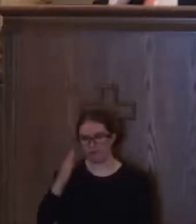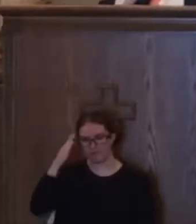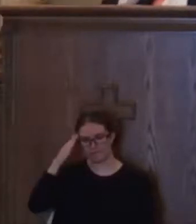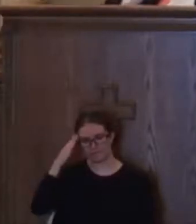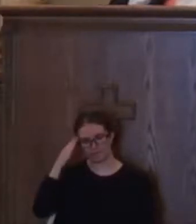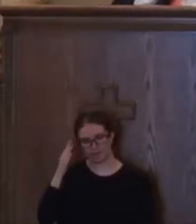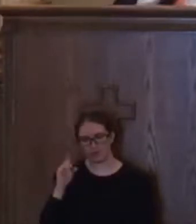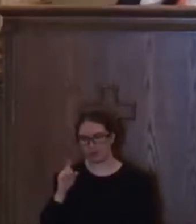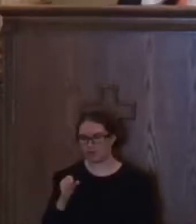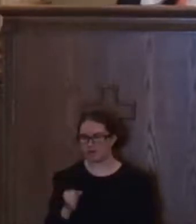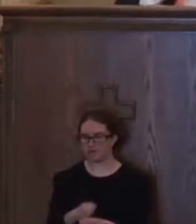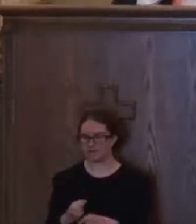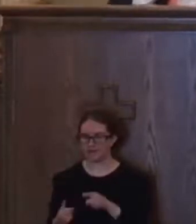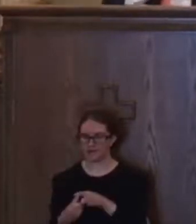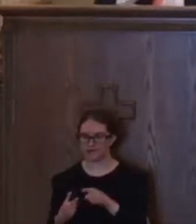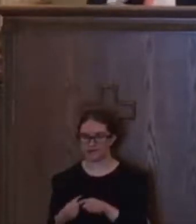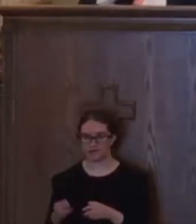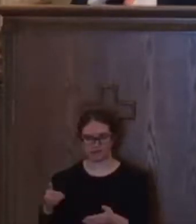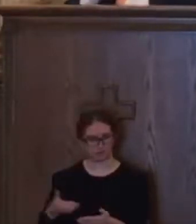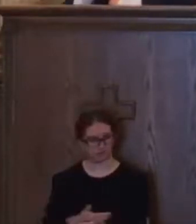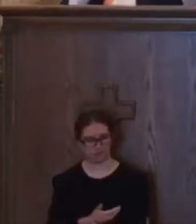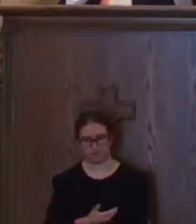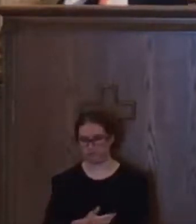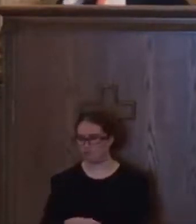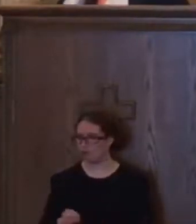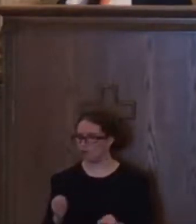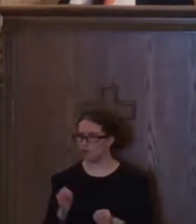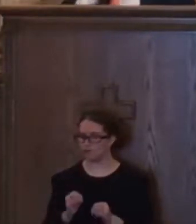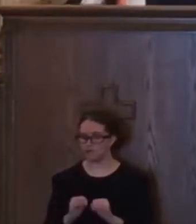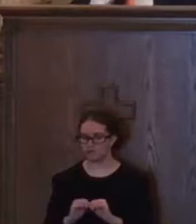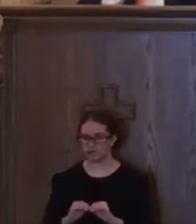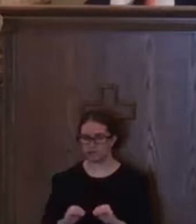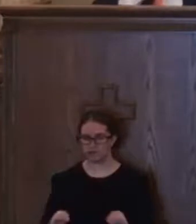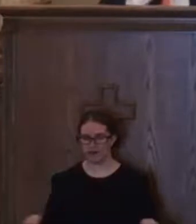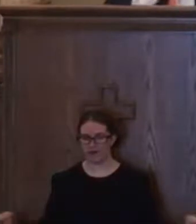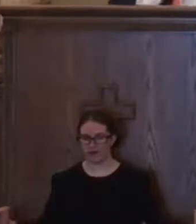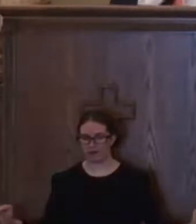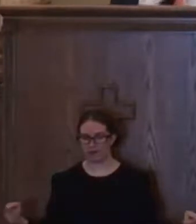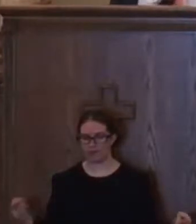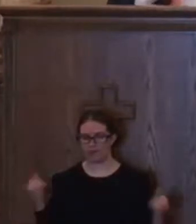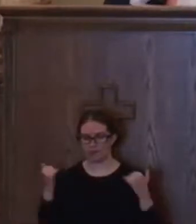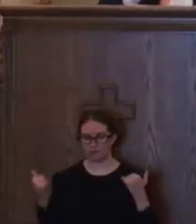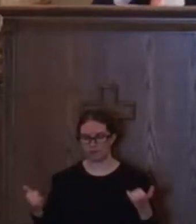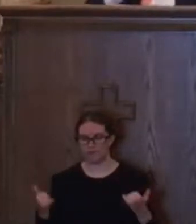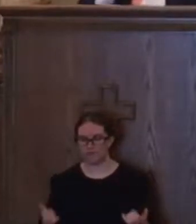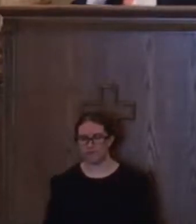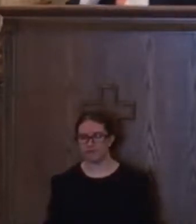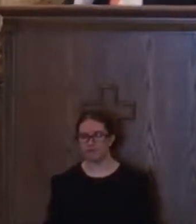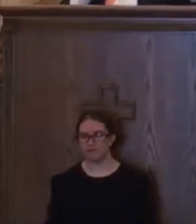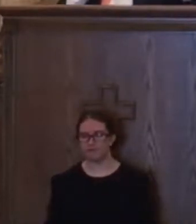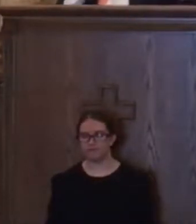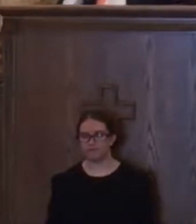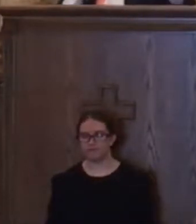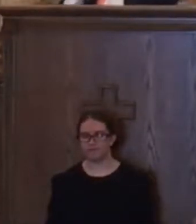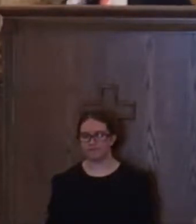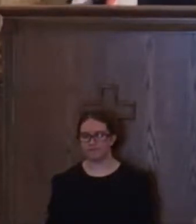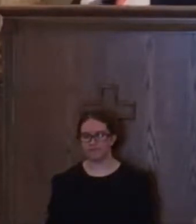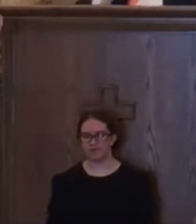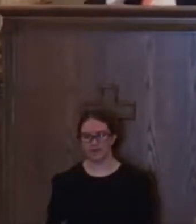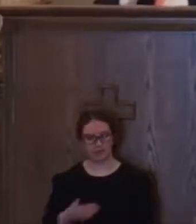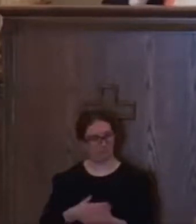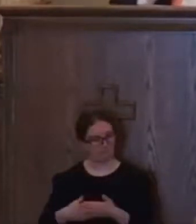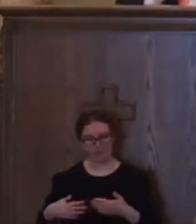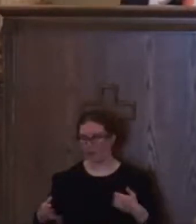need to make any decisions right now. You don't need to do anything crazy right now. And can I tell you today that it don't